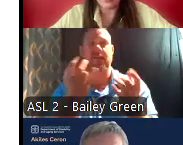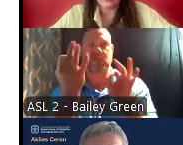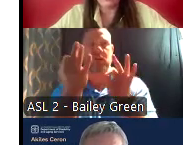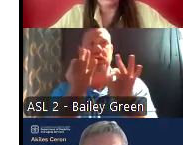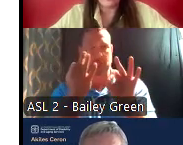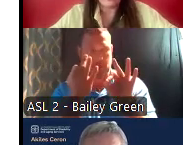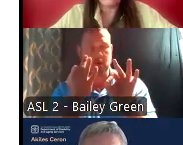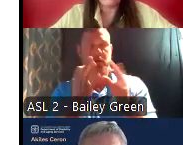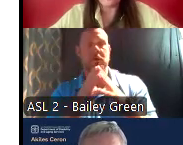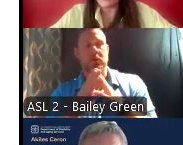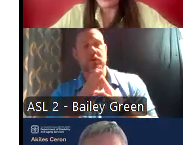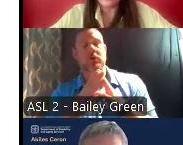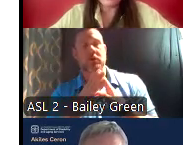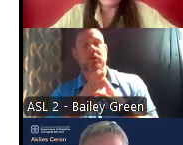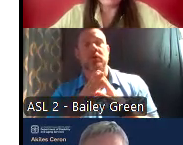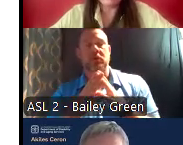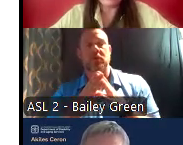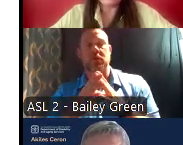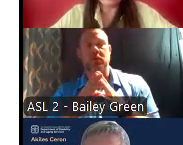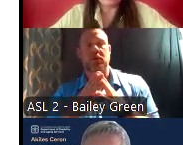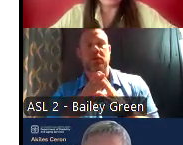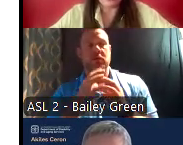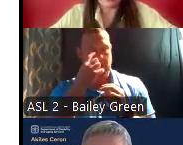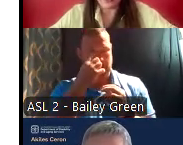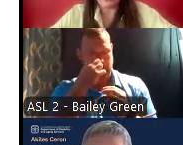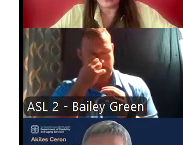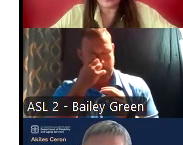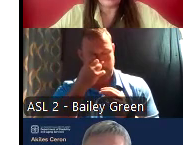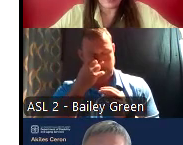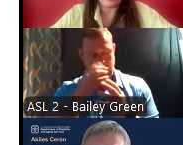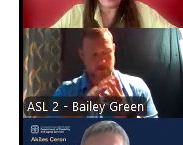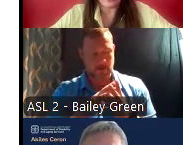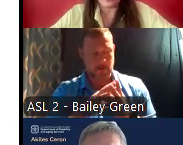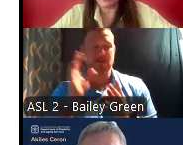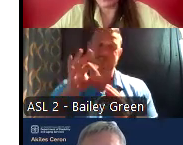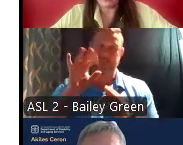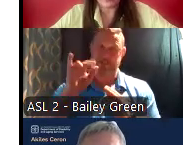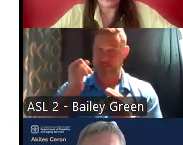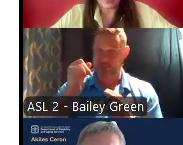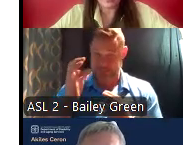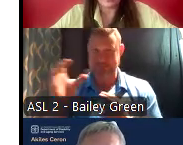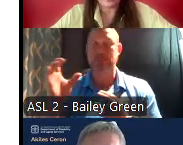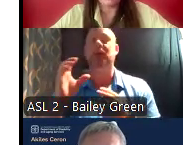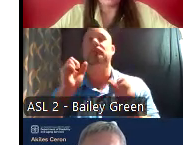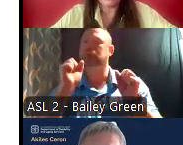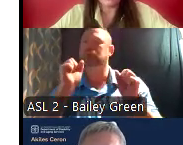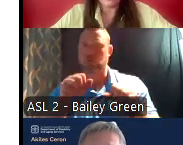that, the Federal Elder Justice Coordinating Council could perhaps also be enriched